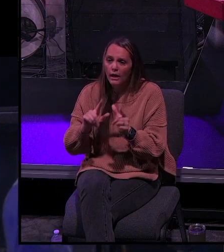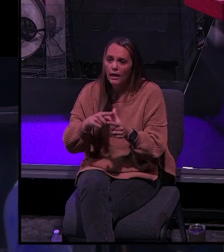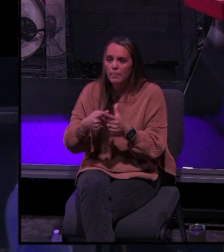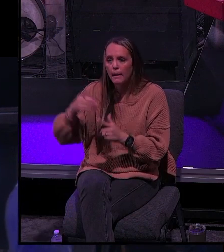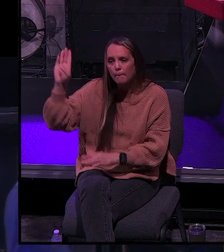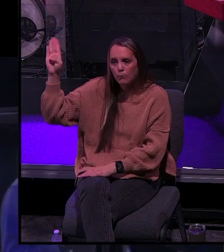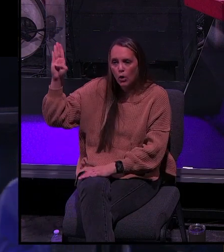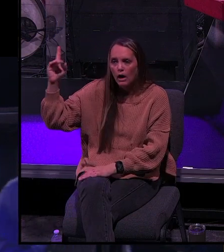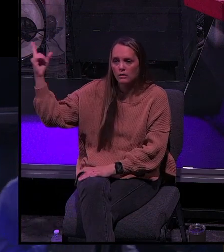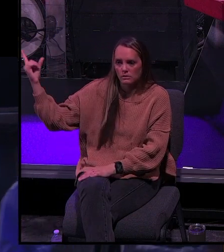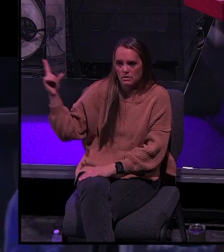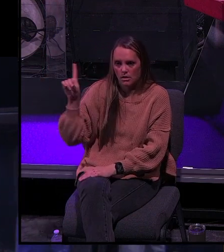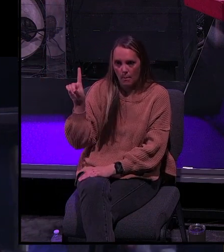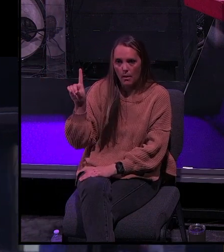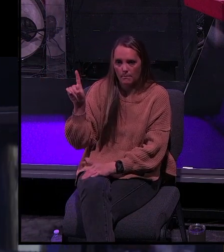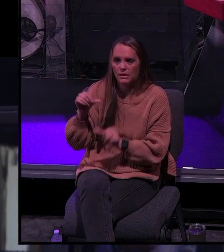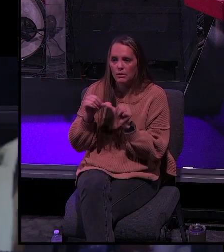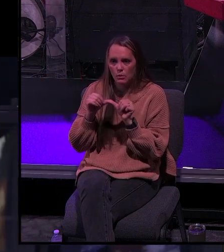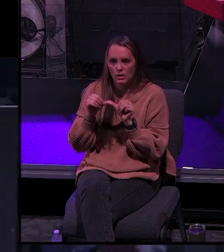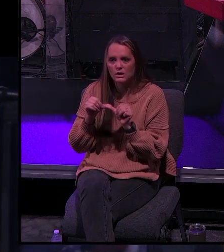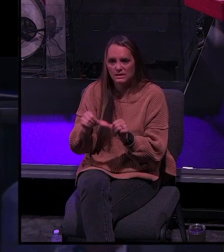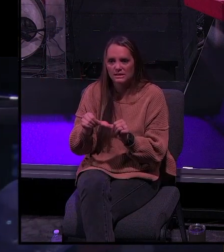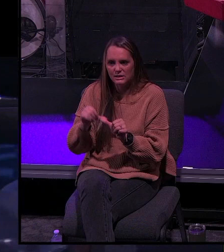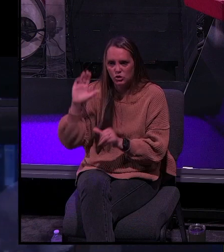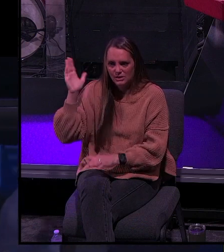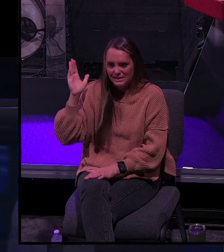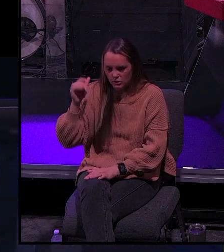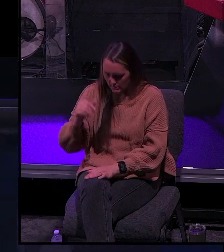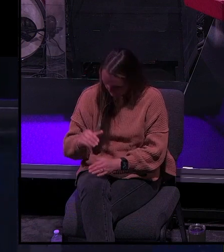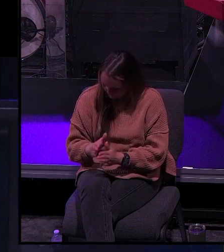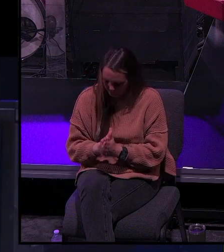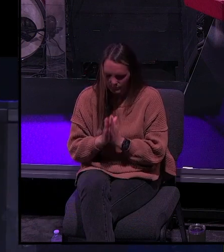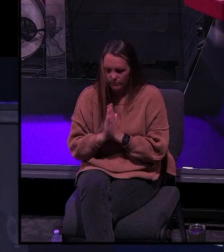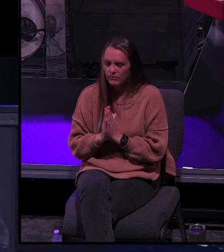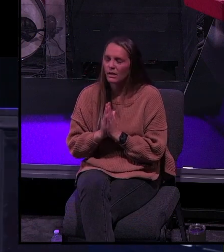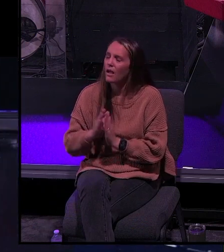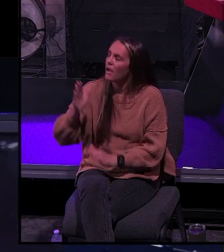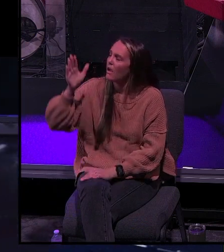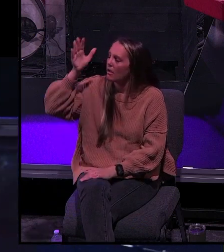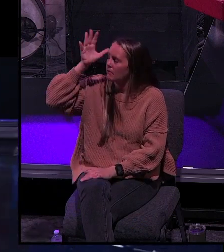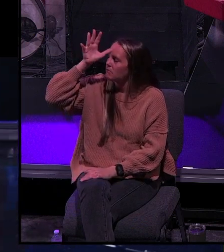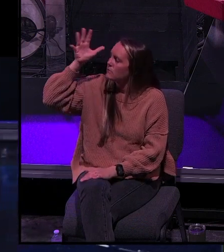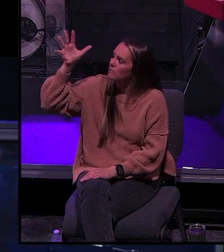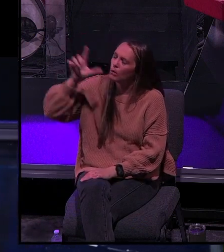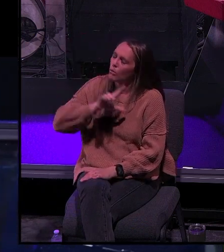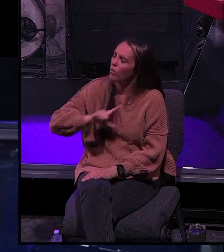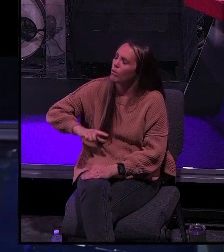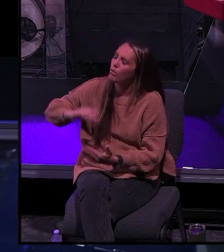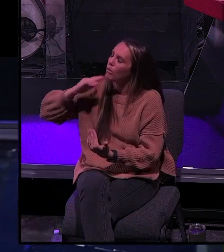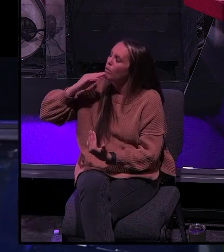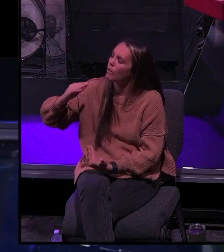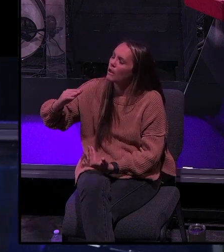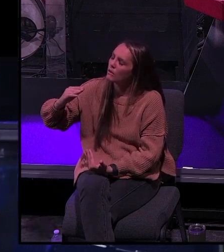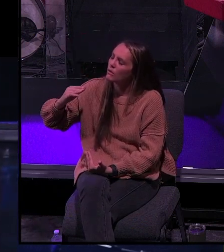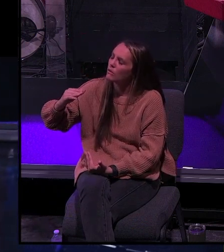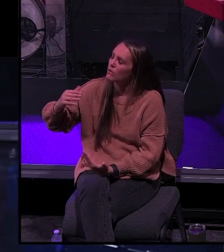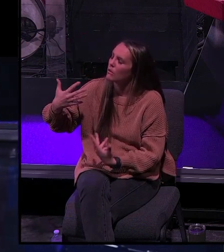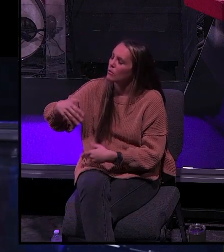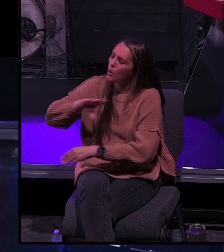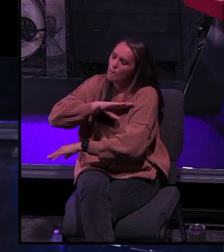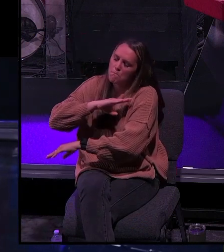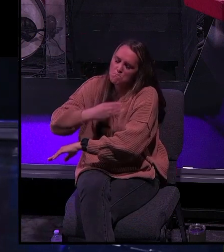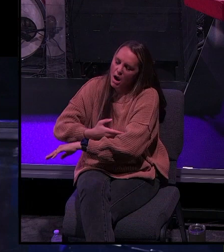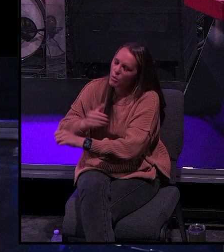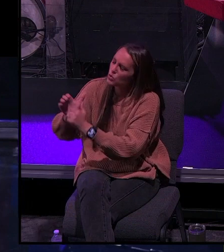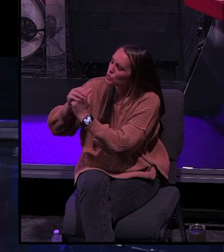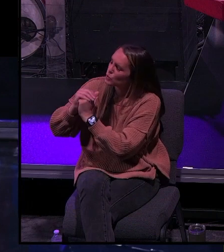continue our series about making space. So please pray with me. Heavenly Father, Lord, we thank you for who you are. We thank you for just powerful worship where we can just